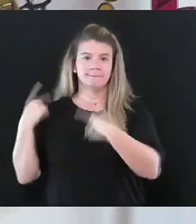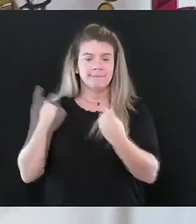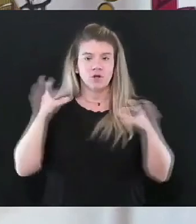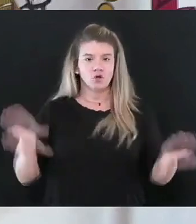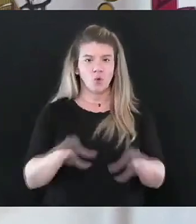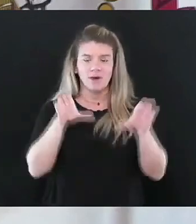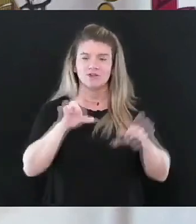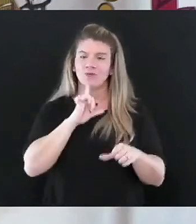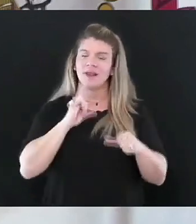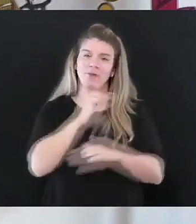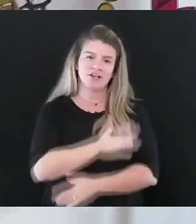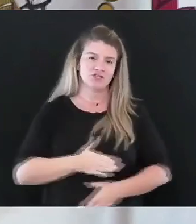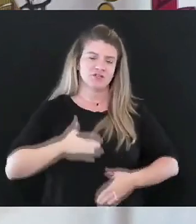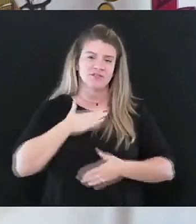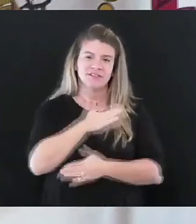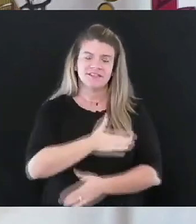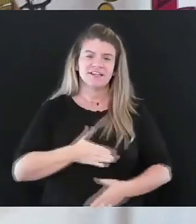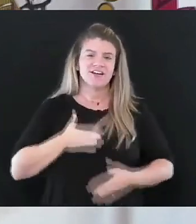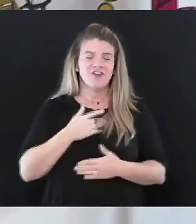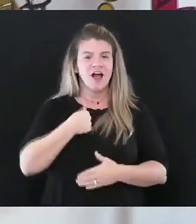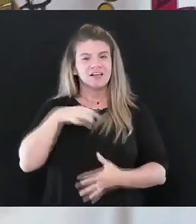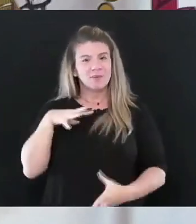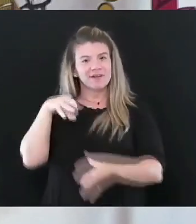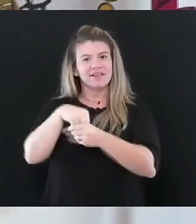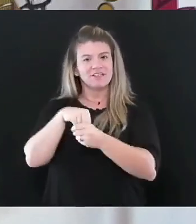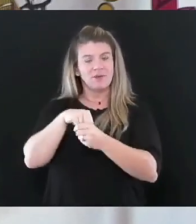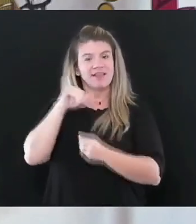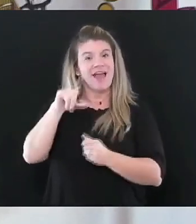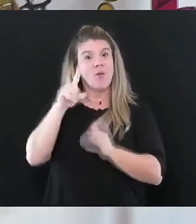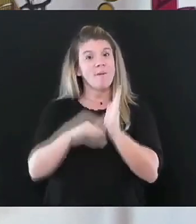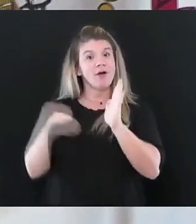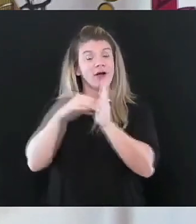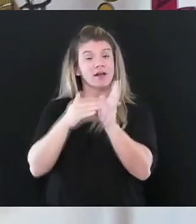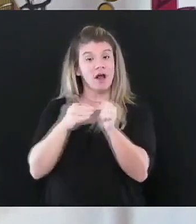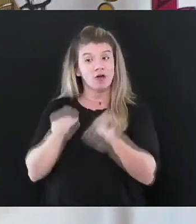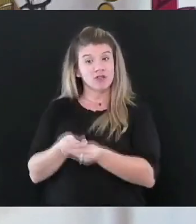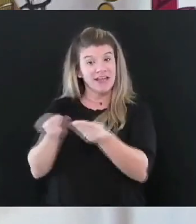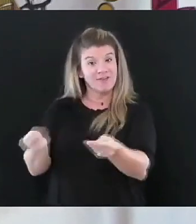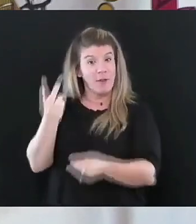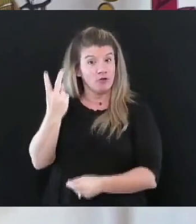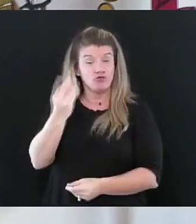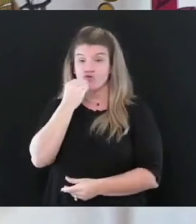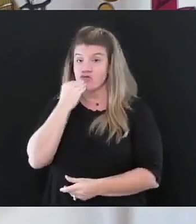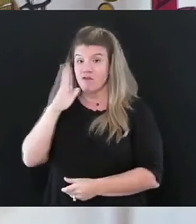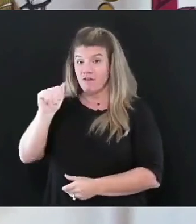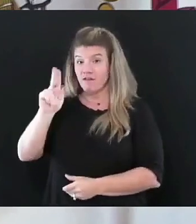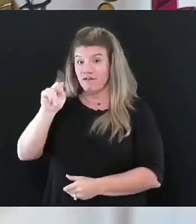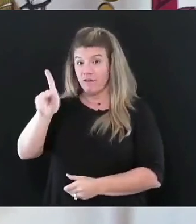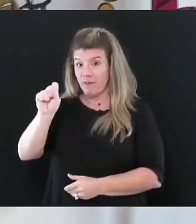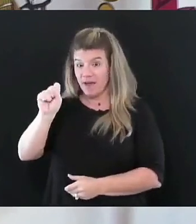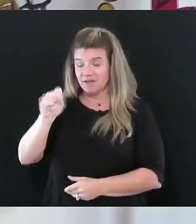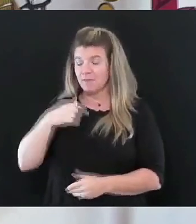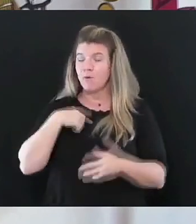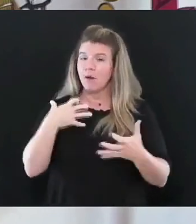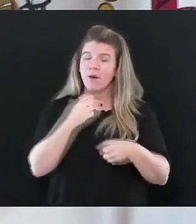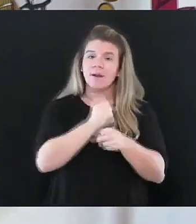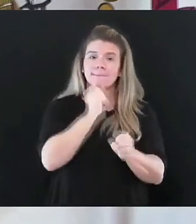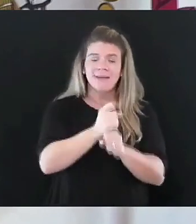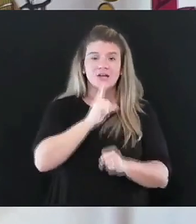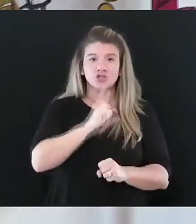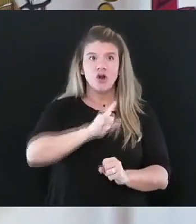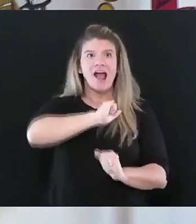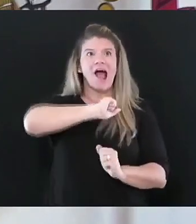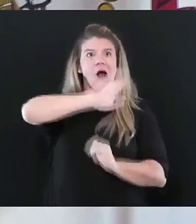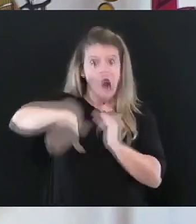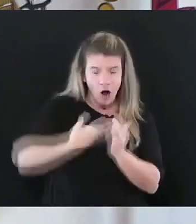real pleasure for us to be able to participate with this $1 million to go to our food banks today. We got to make sure that our people are fed